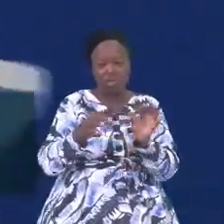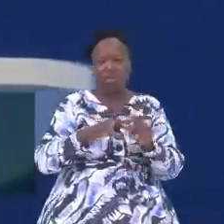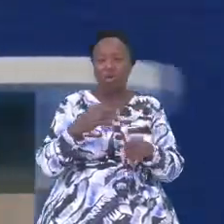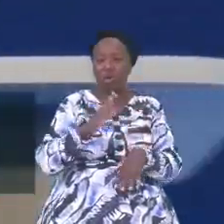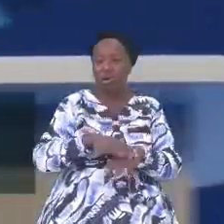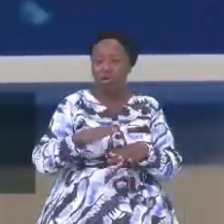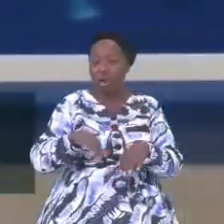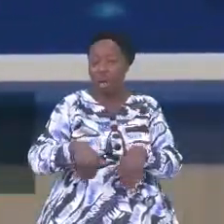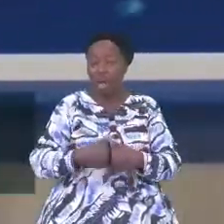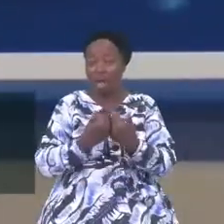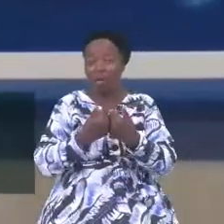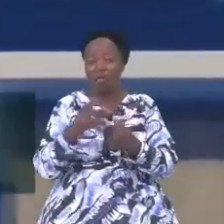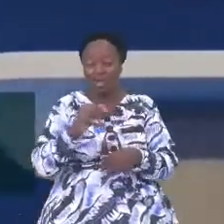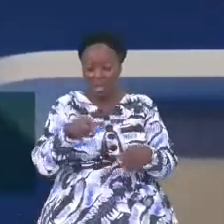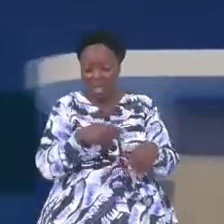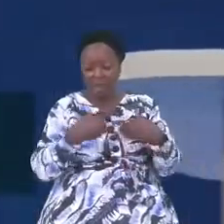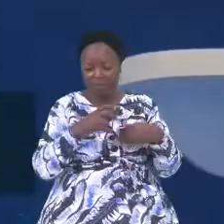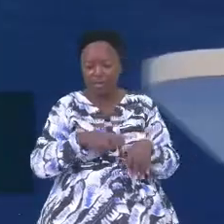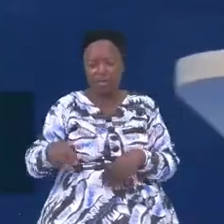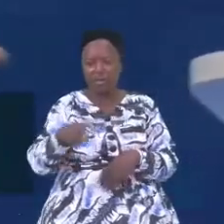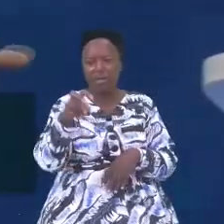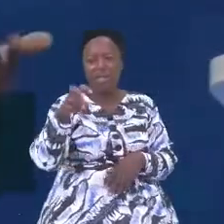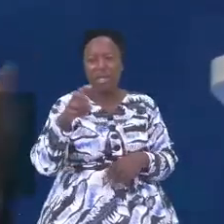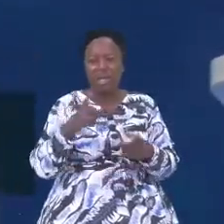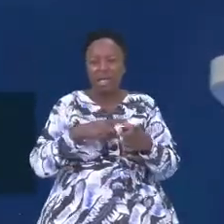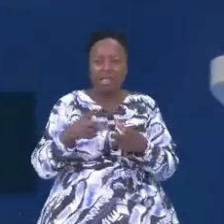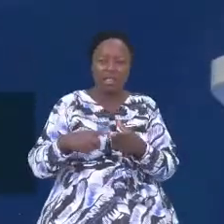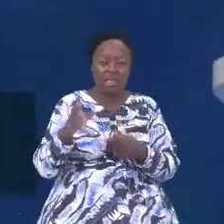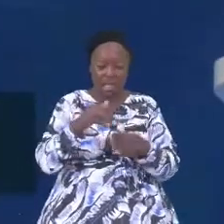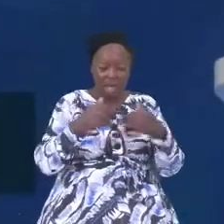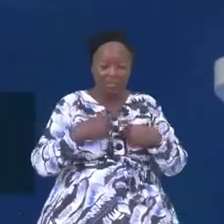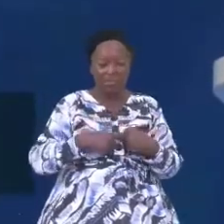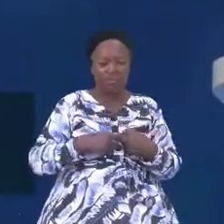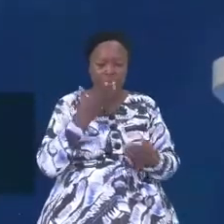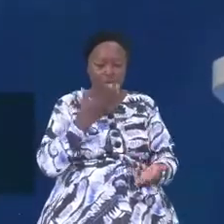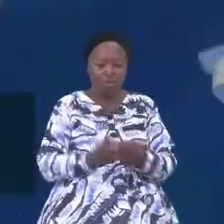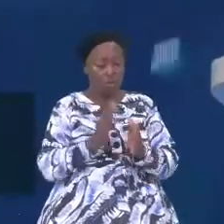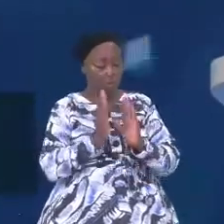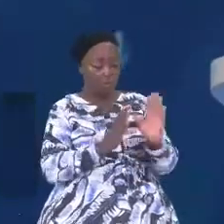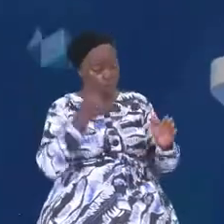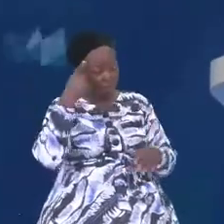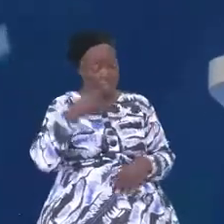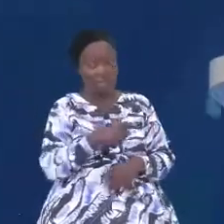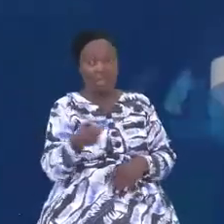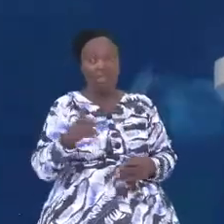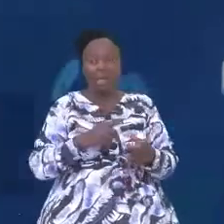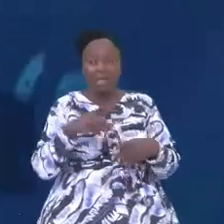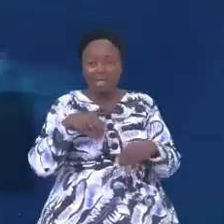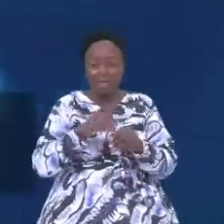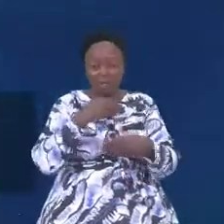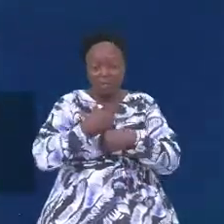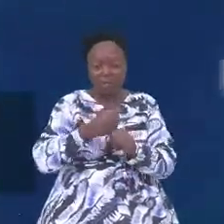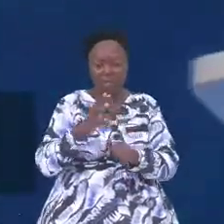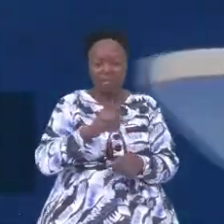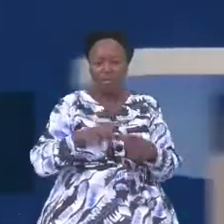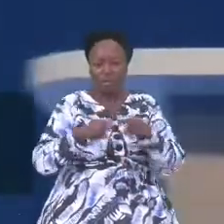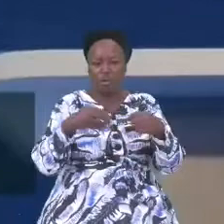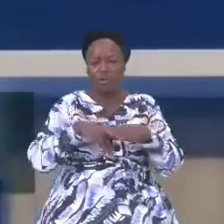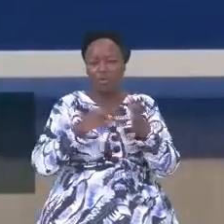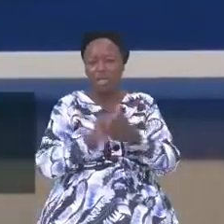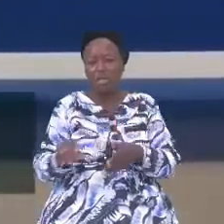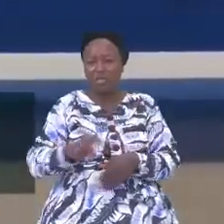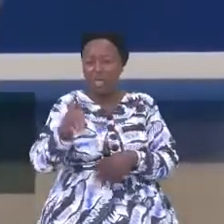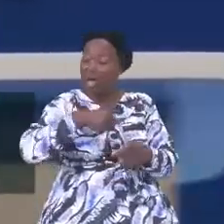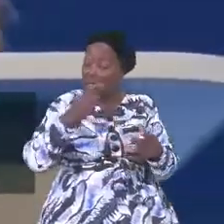were on their journey, and God had a good intention for them in bringing them to that journey. And